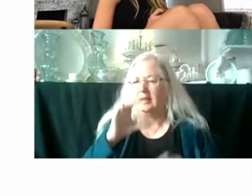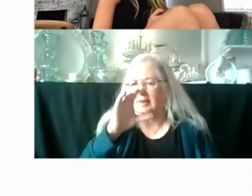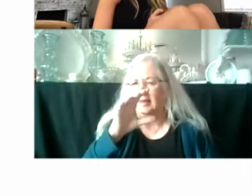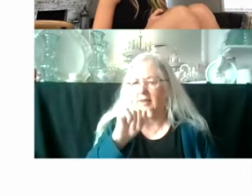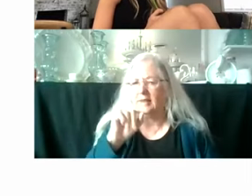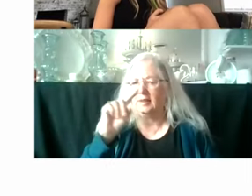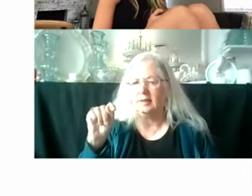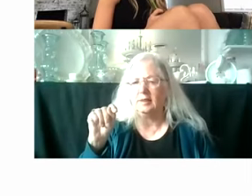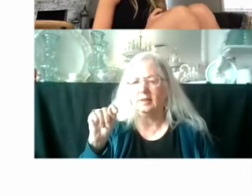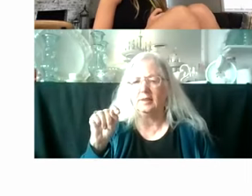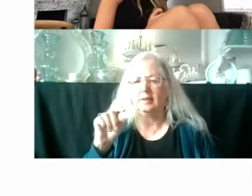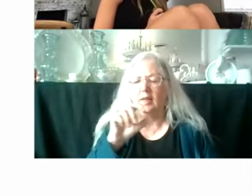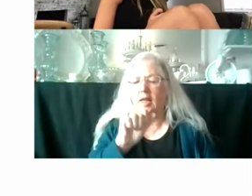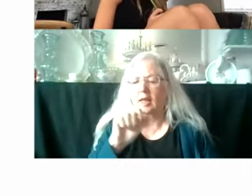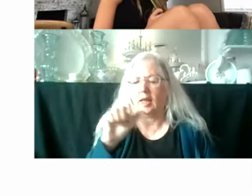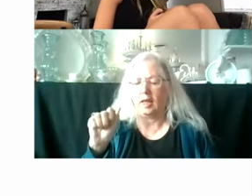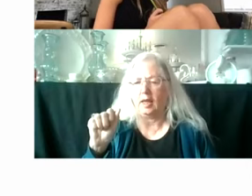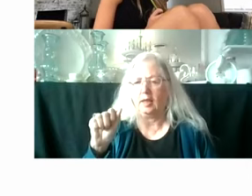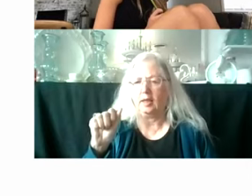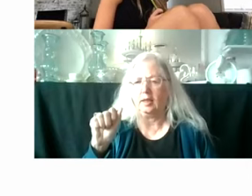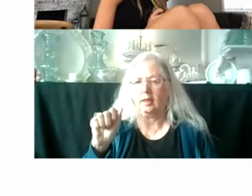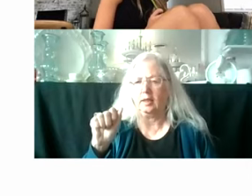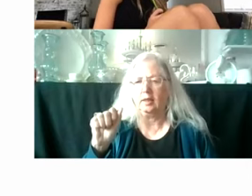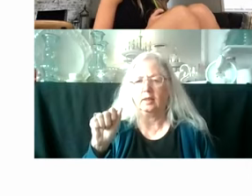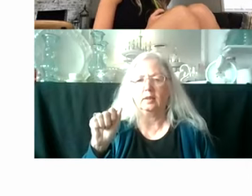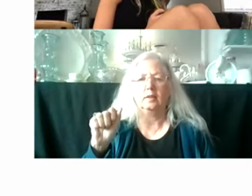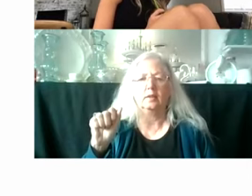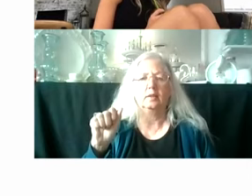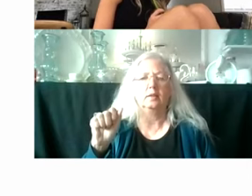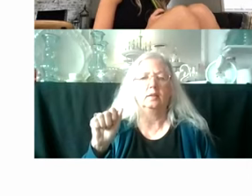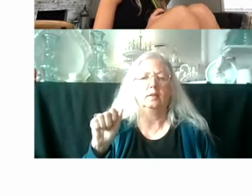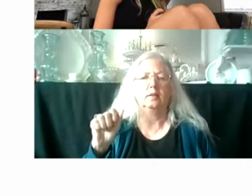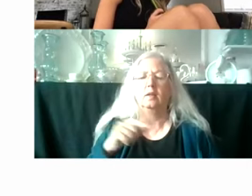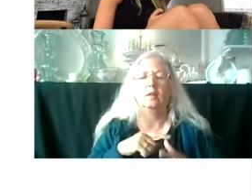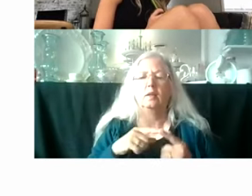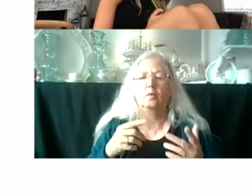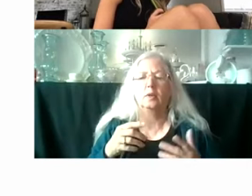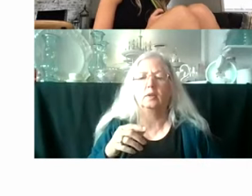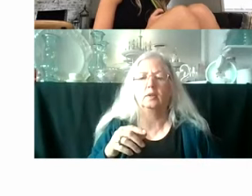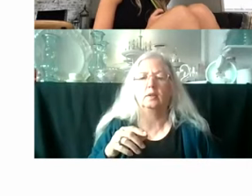Yep. A, A. Then what? G,